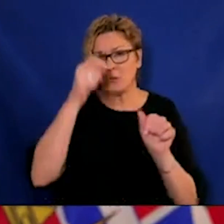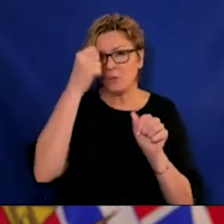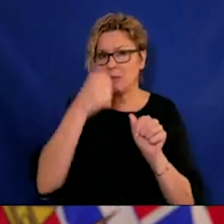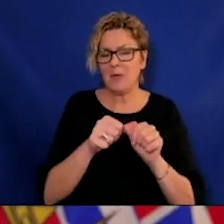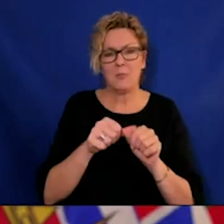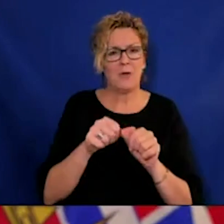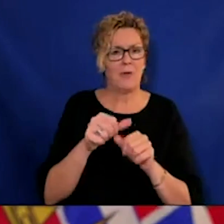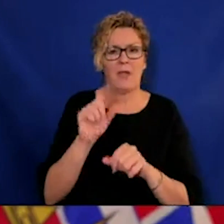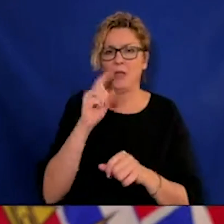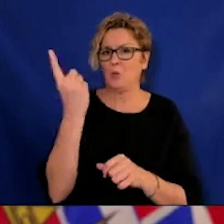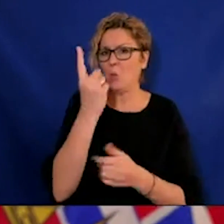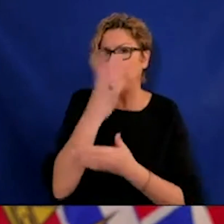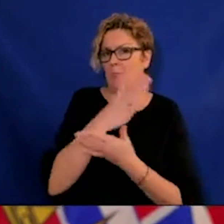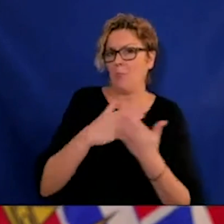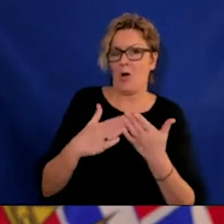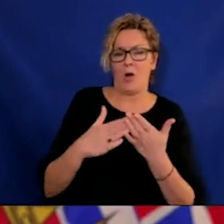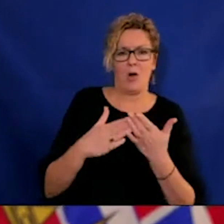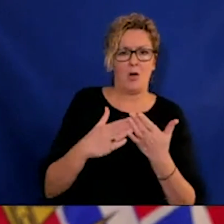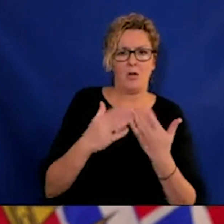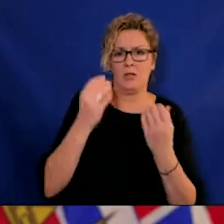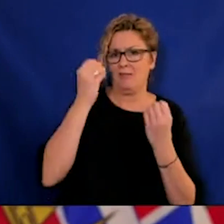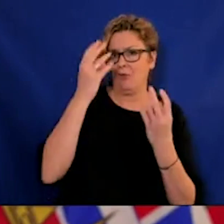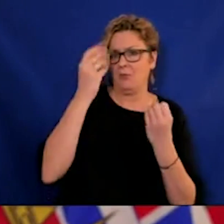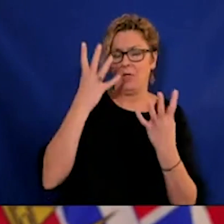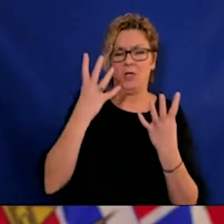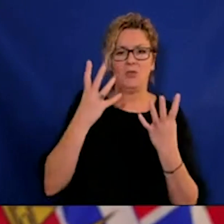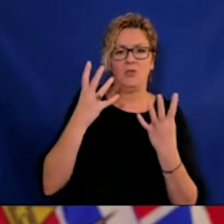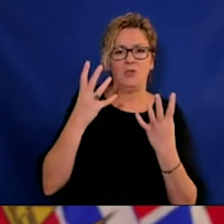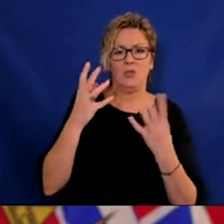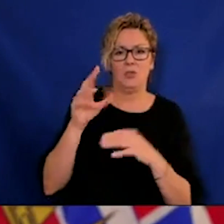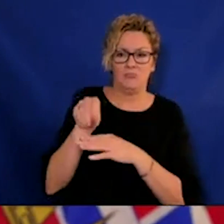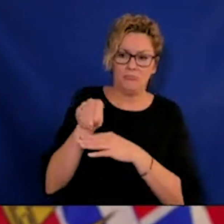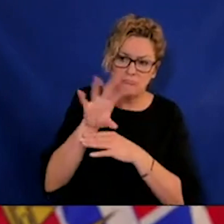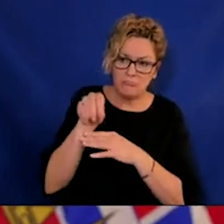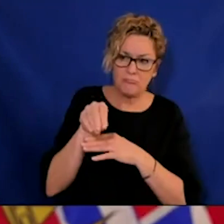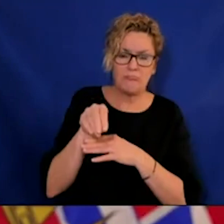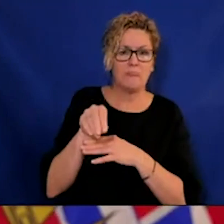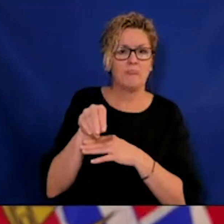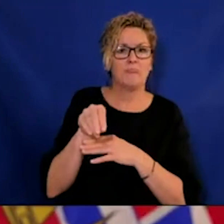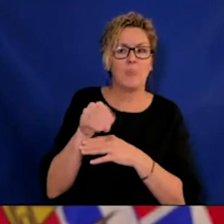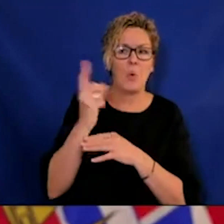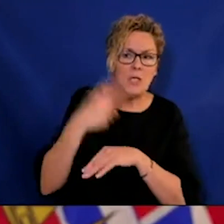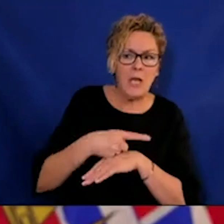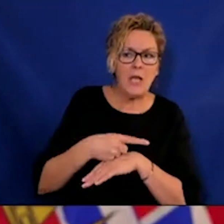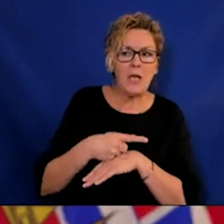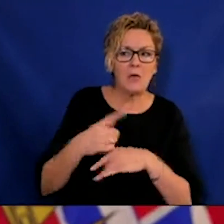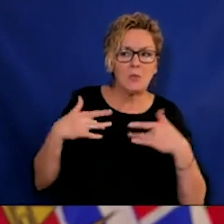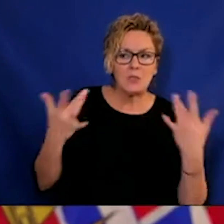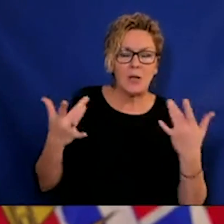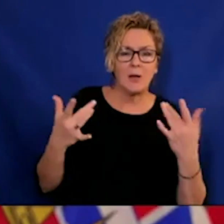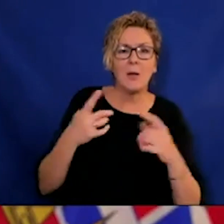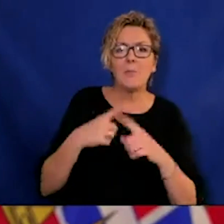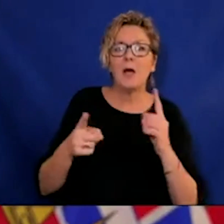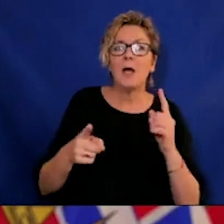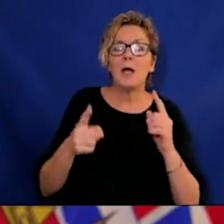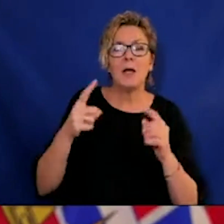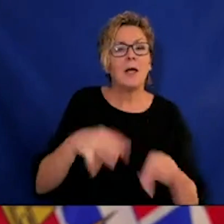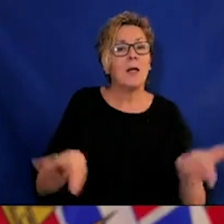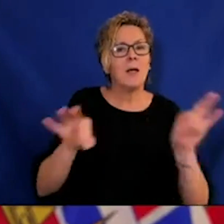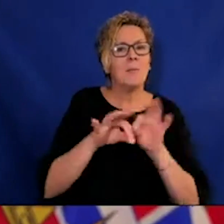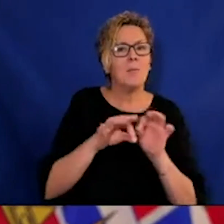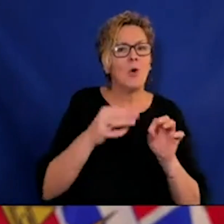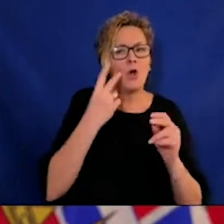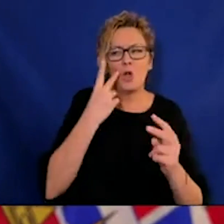snapshot, and what we need to track is the trends. Are we going up? Are we going down? Are we leveling off? And we will be